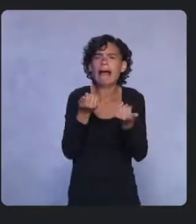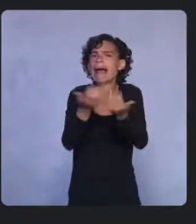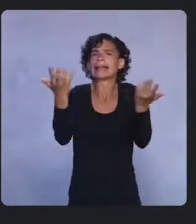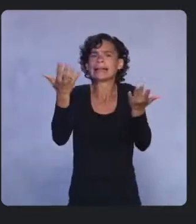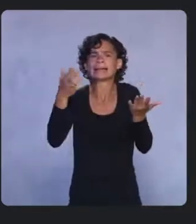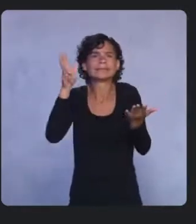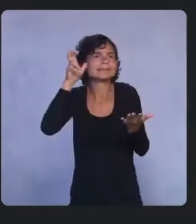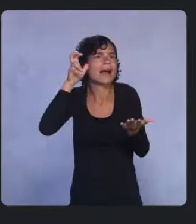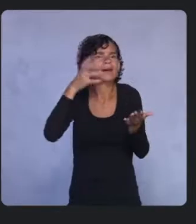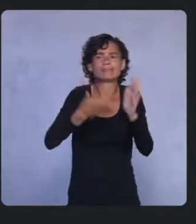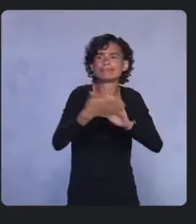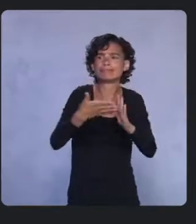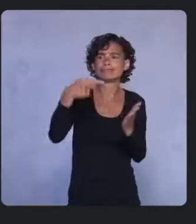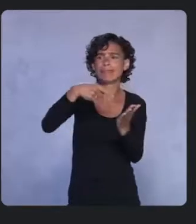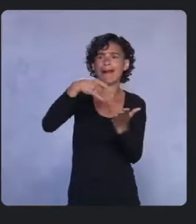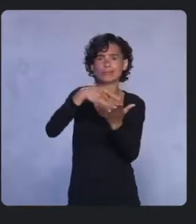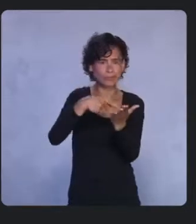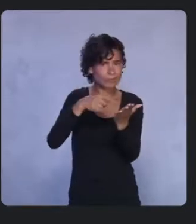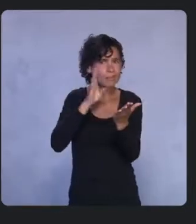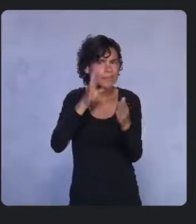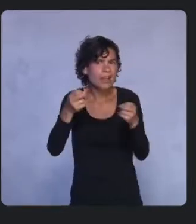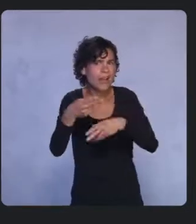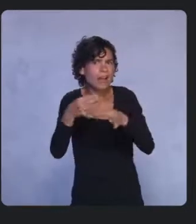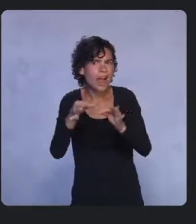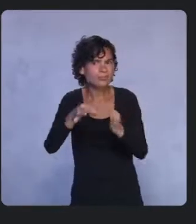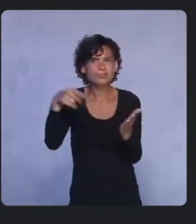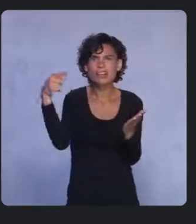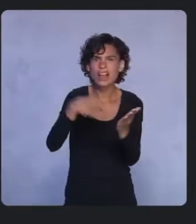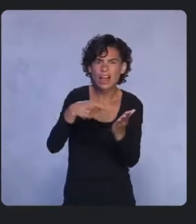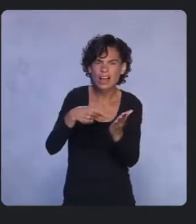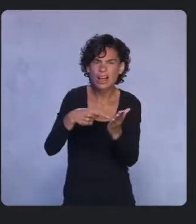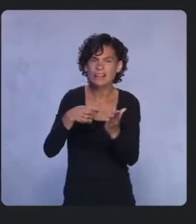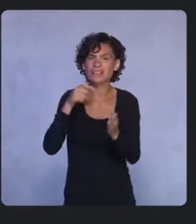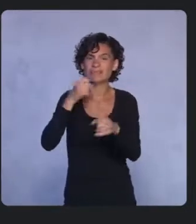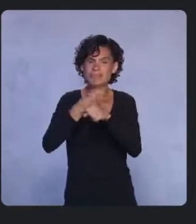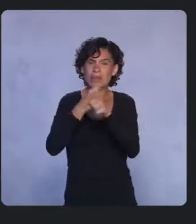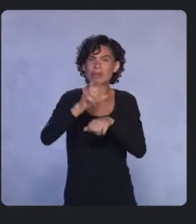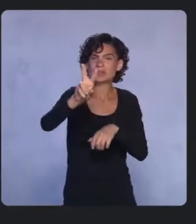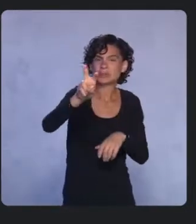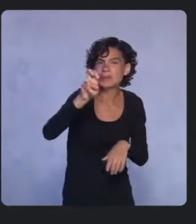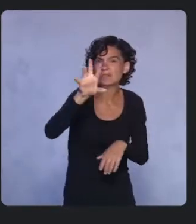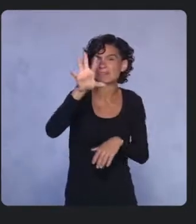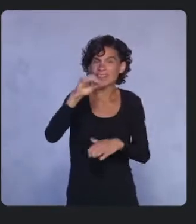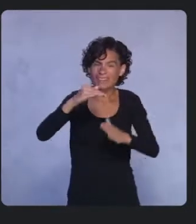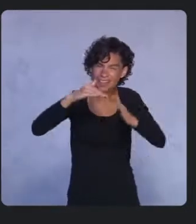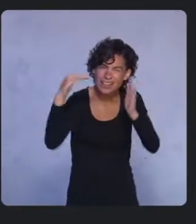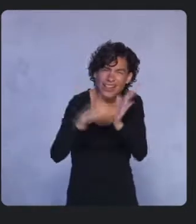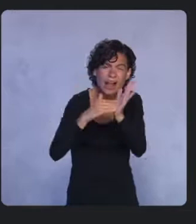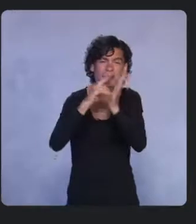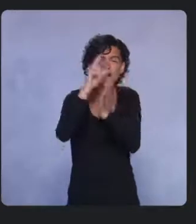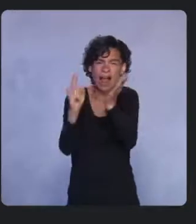smartphone locally. It generates 250,000 hours of captioning every day.